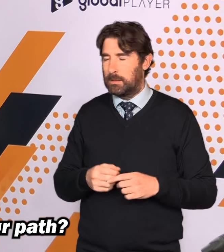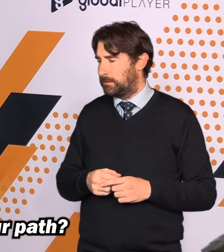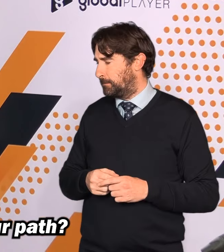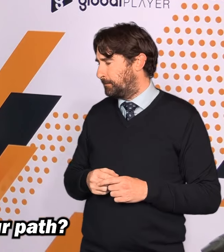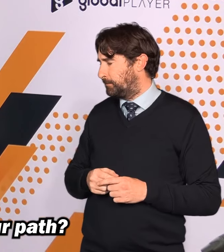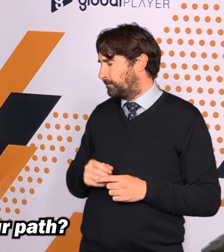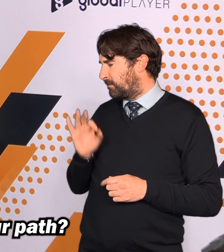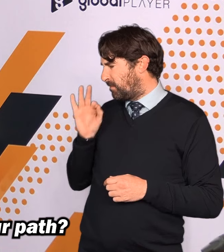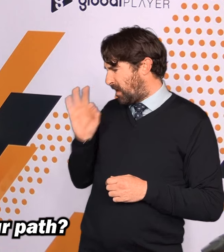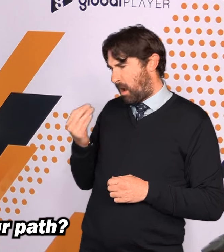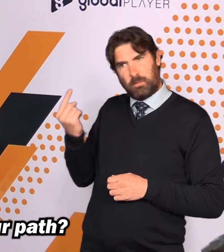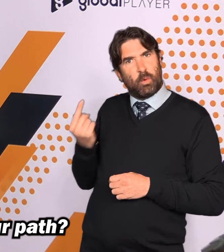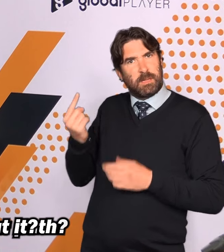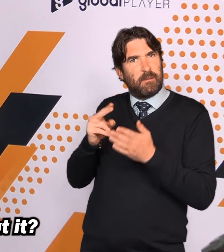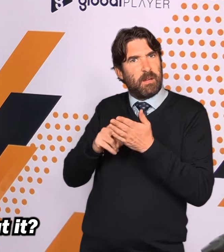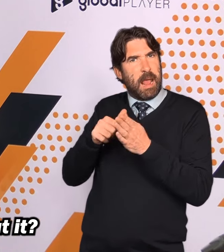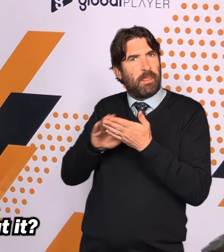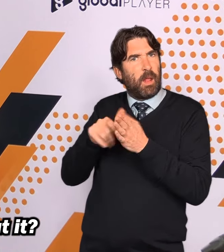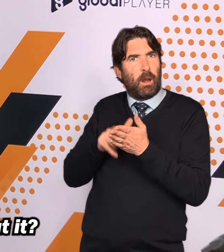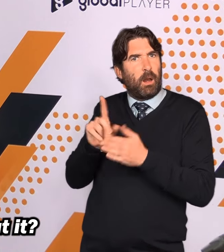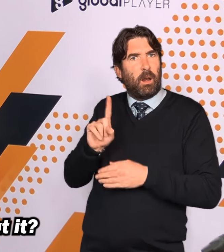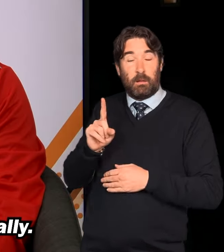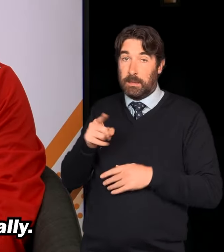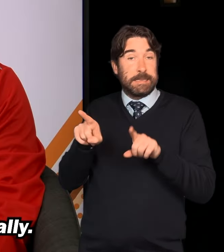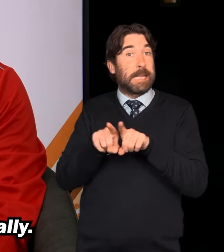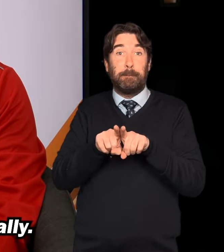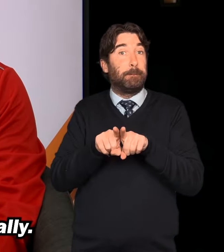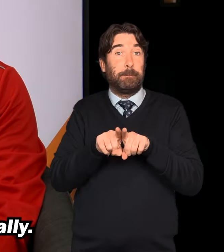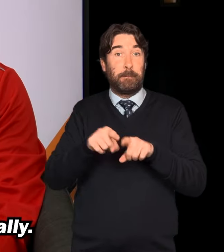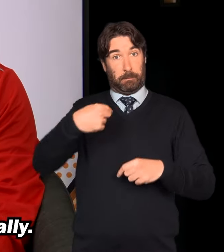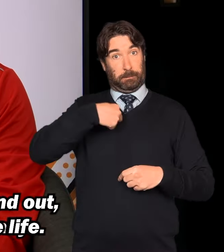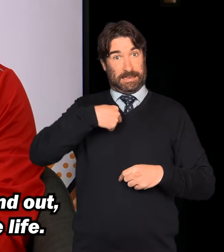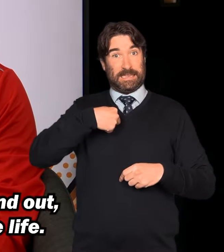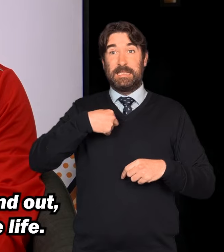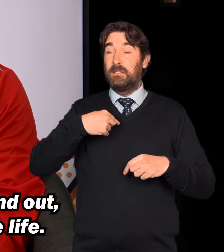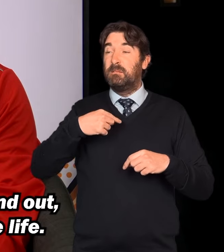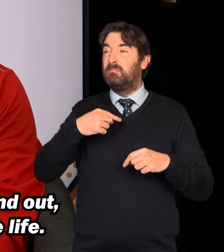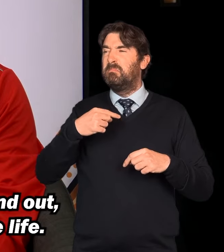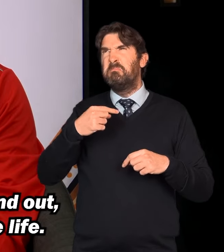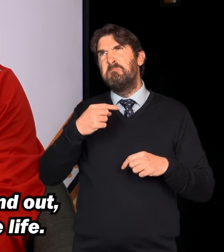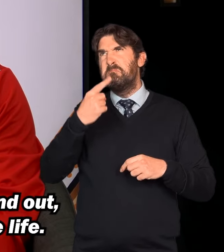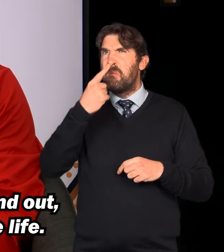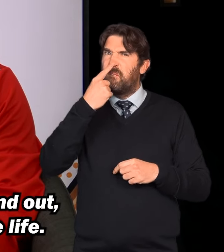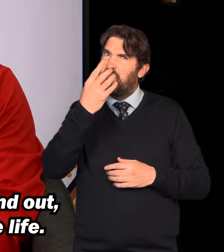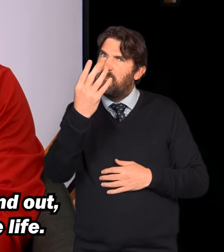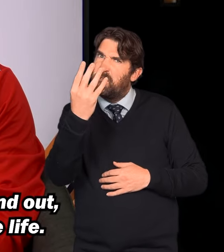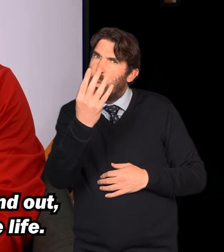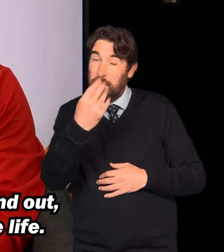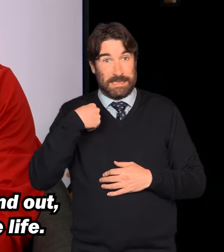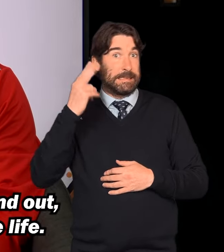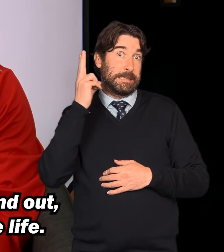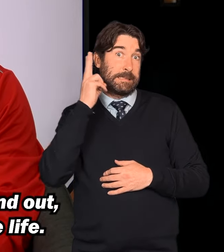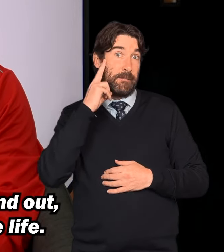And Nathan, how did you come across your path? How did you find out about it? So it's the same story, really. So I was only